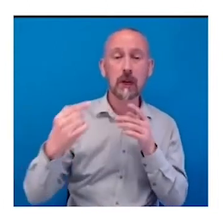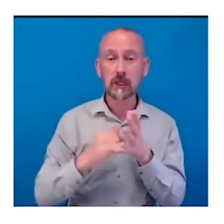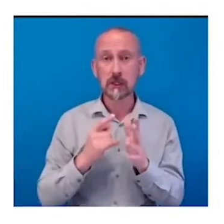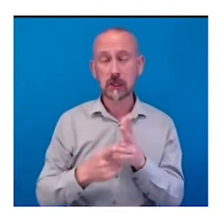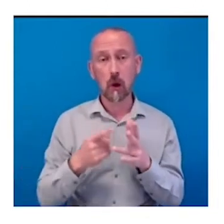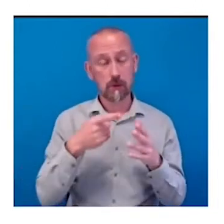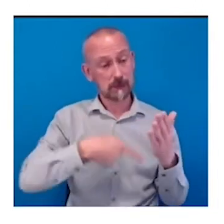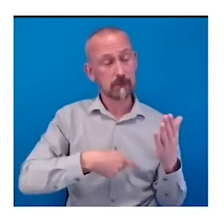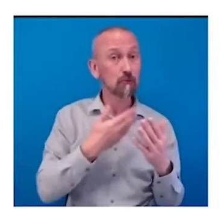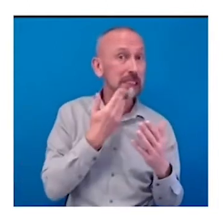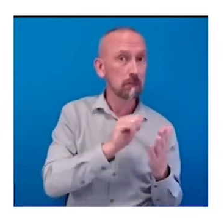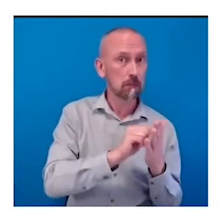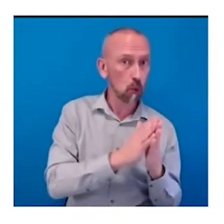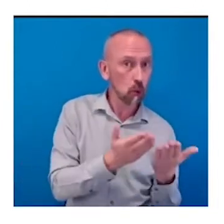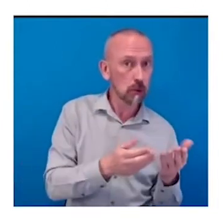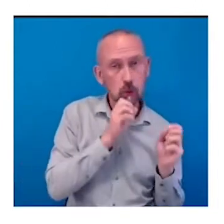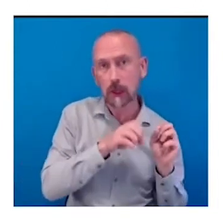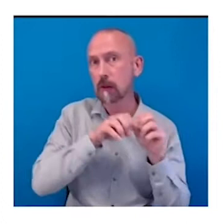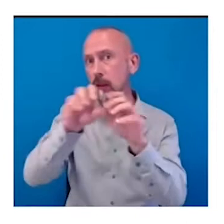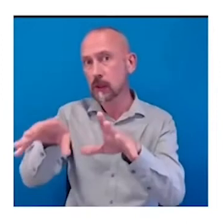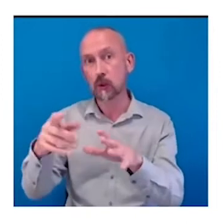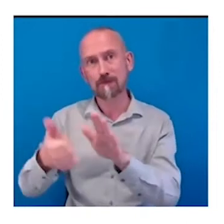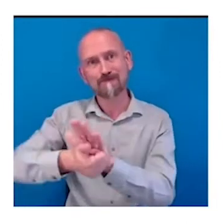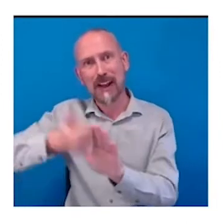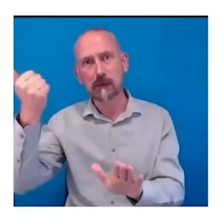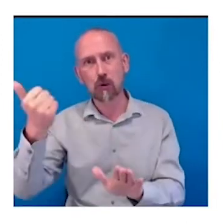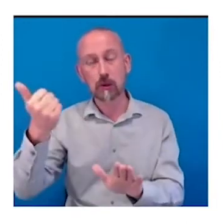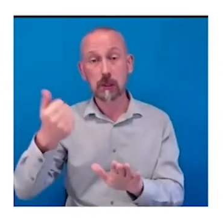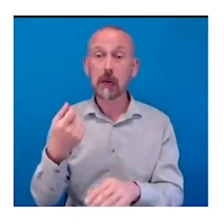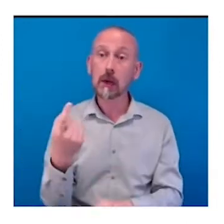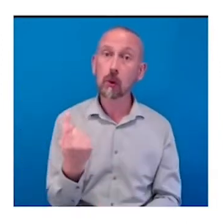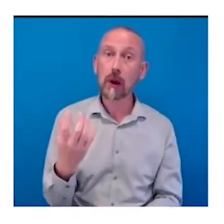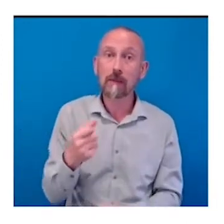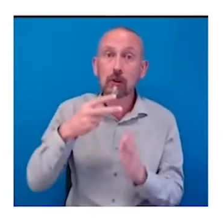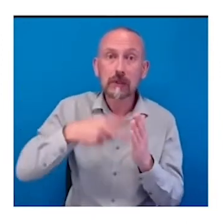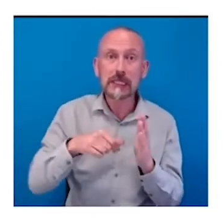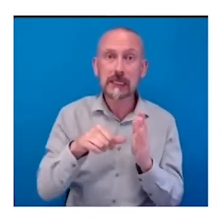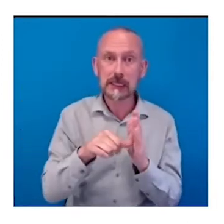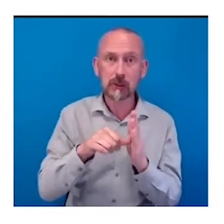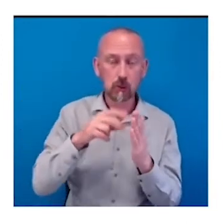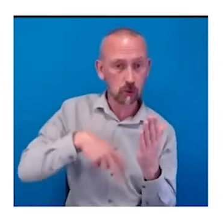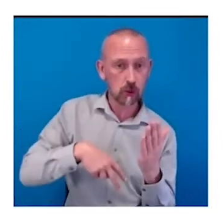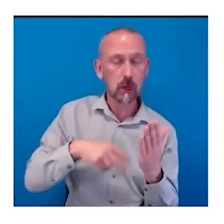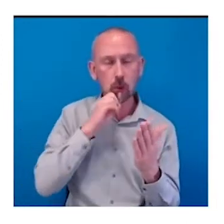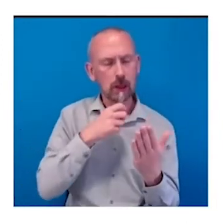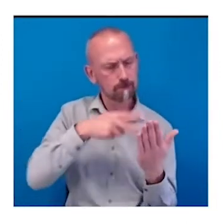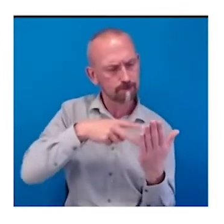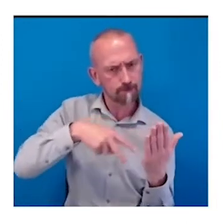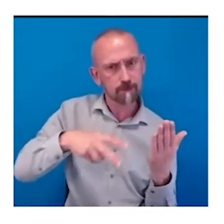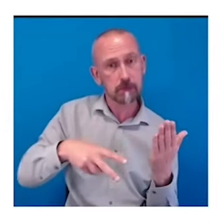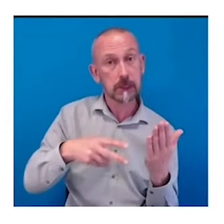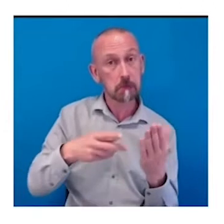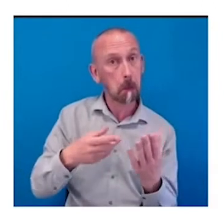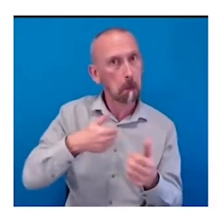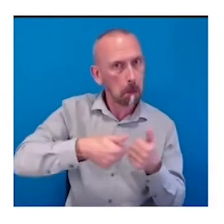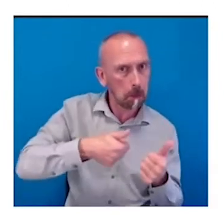accessibility experts and people with reading disabilities, and they get feedback on how they've done and whether they've included all the features